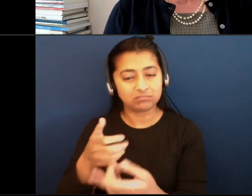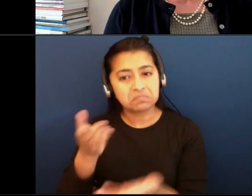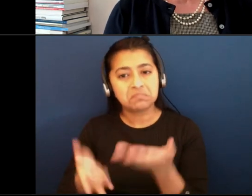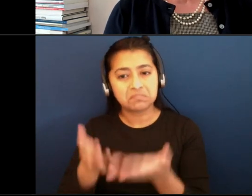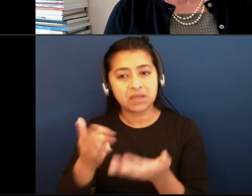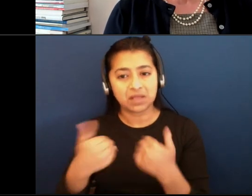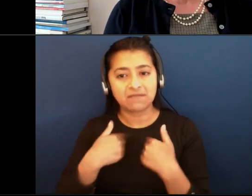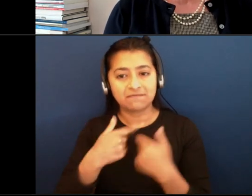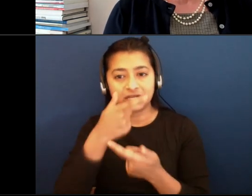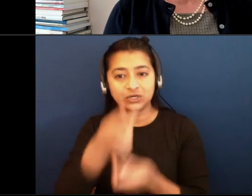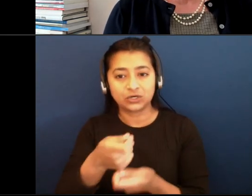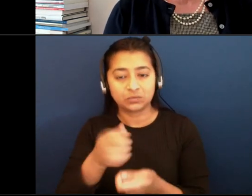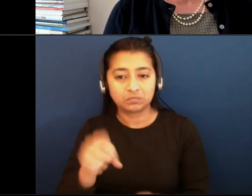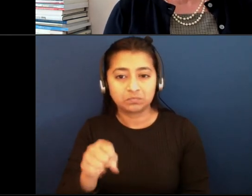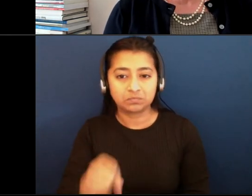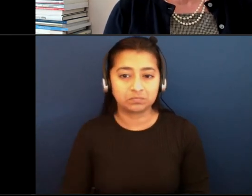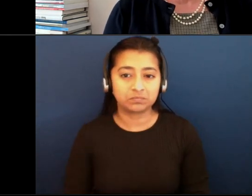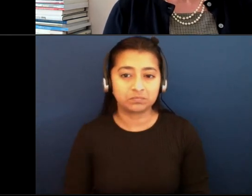interest.